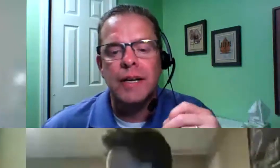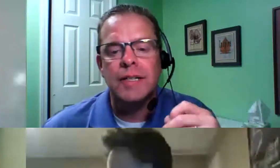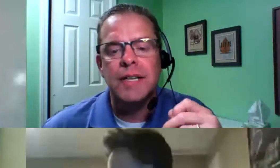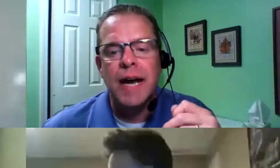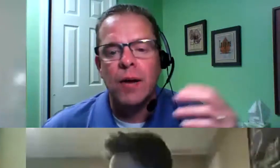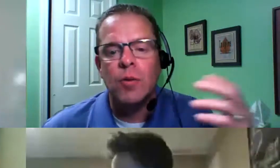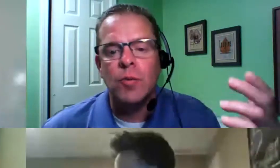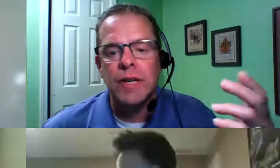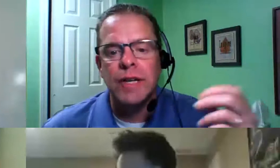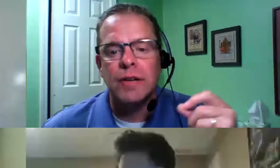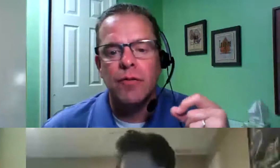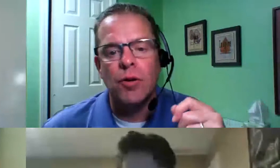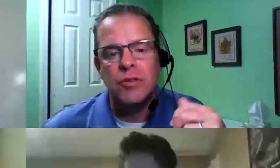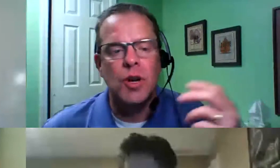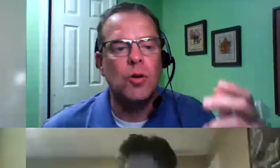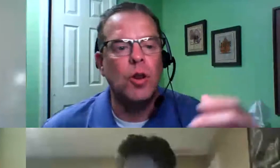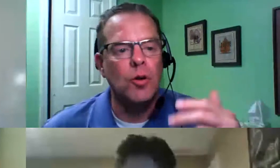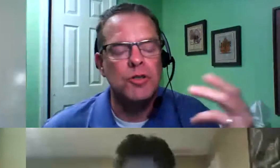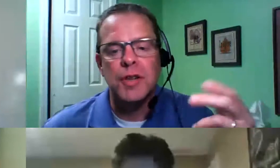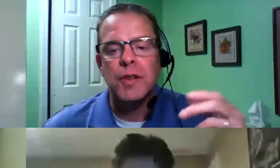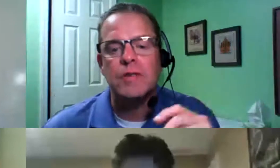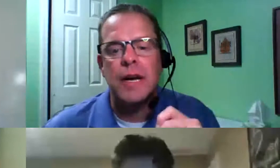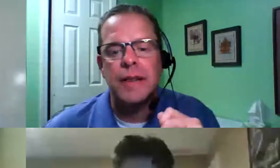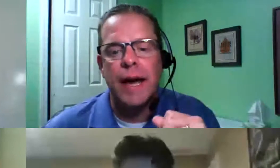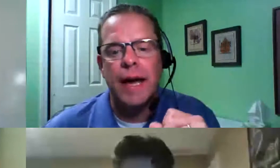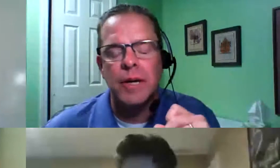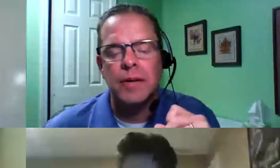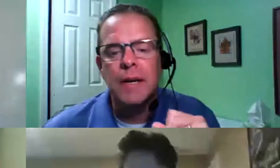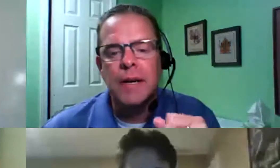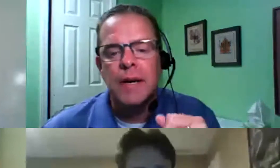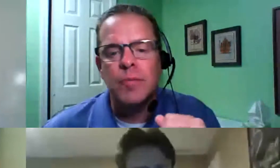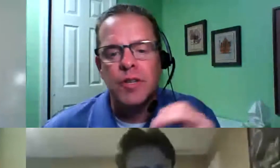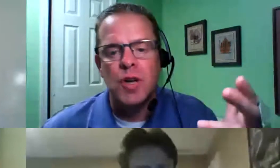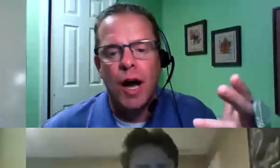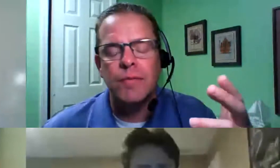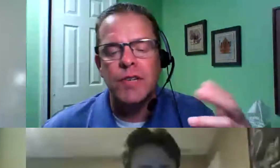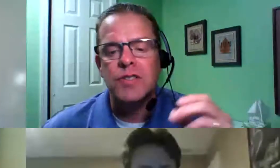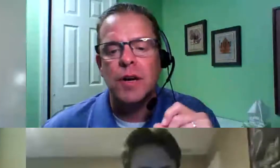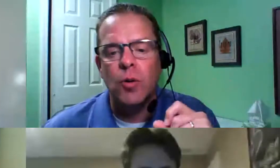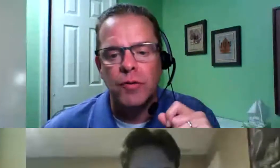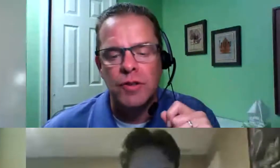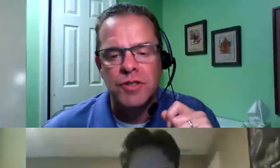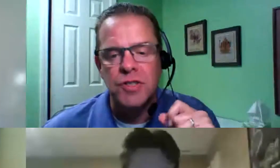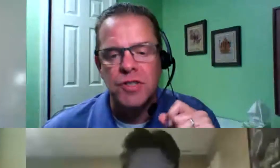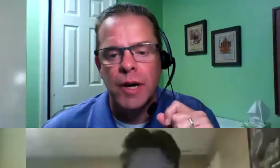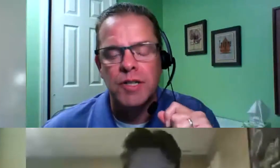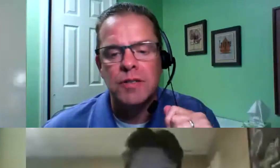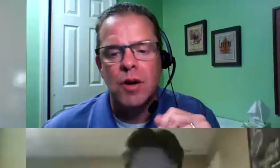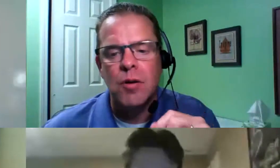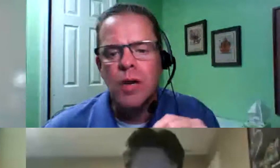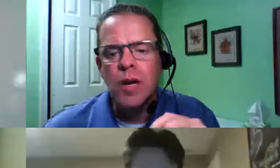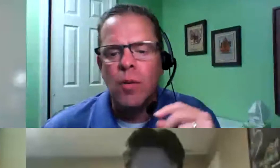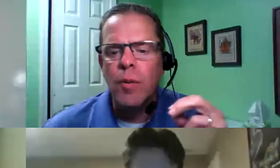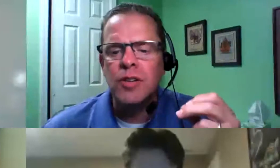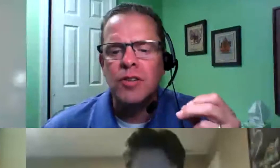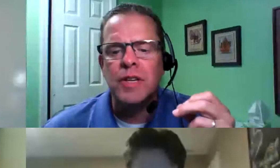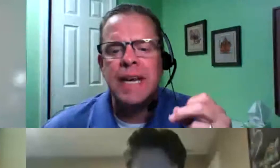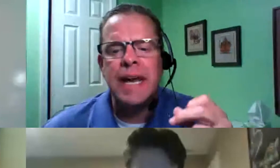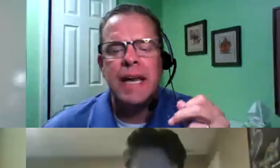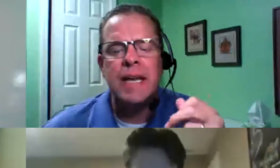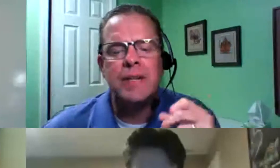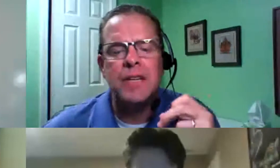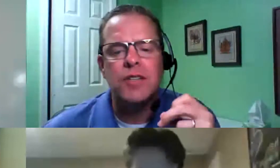doing NTI when we did it for snow closures and things like that, but this was obviously a whole different situation. So what